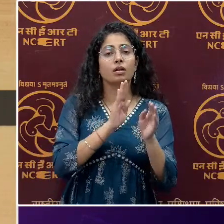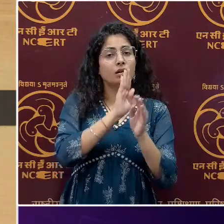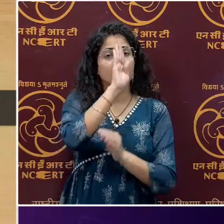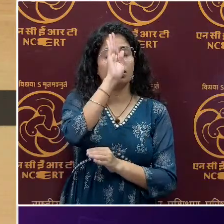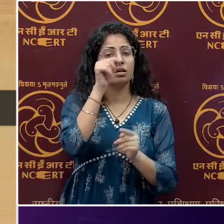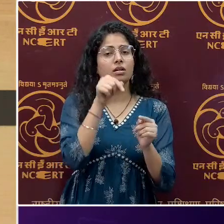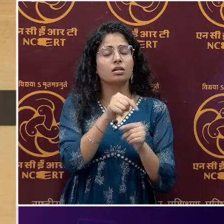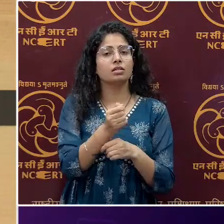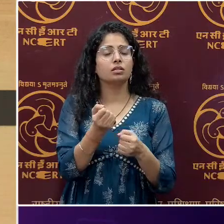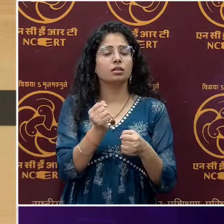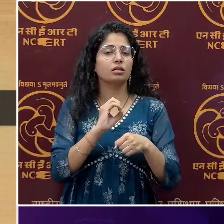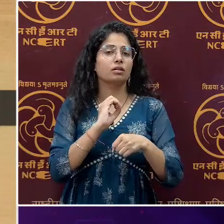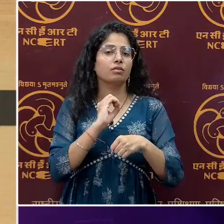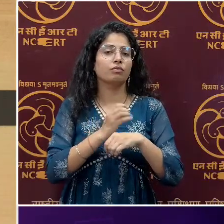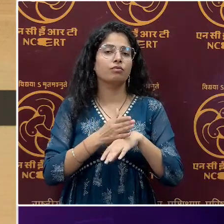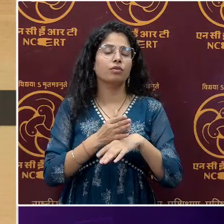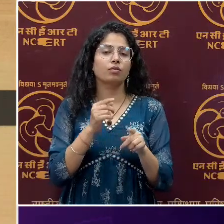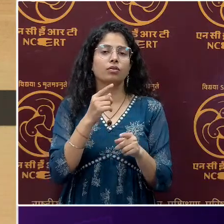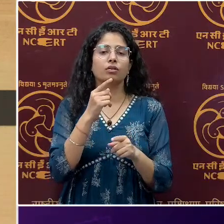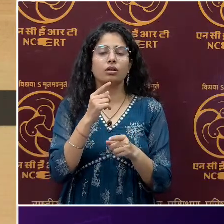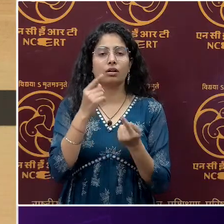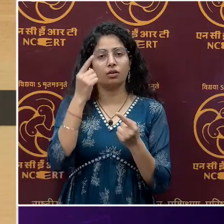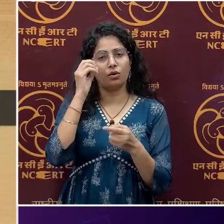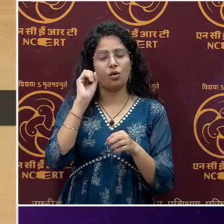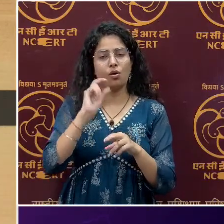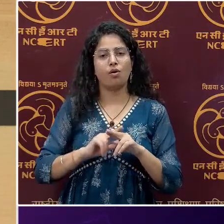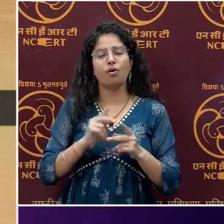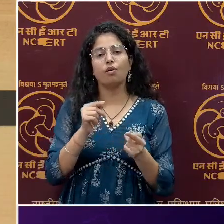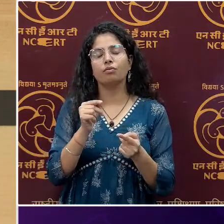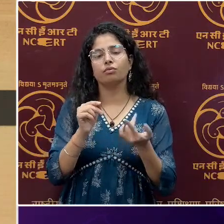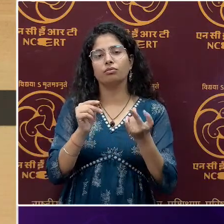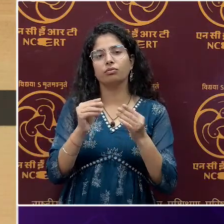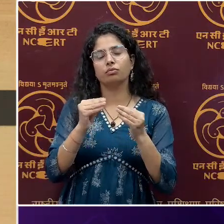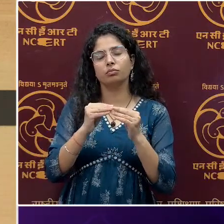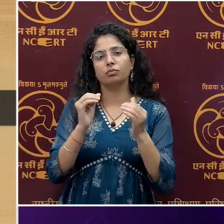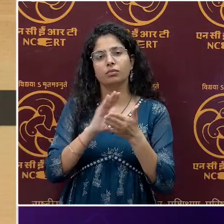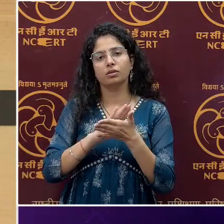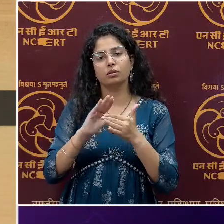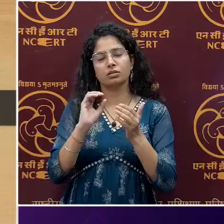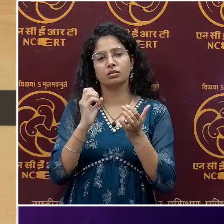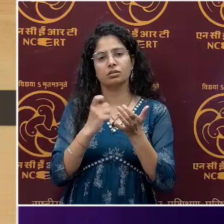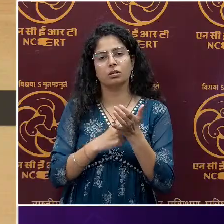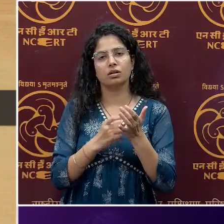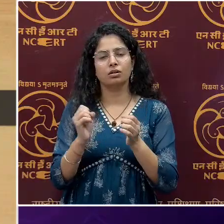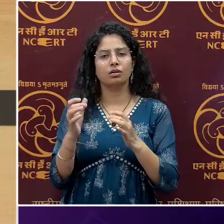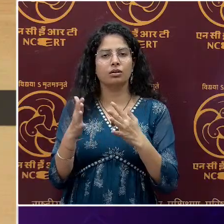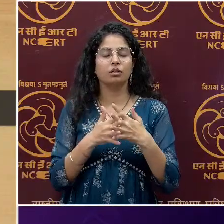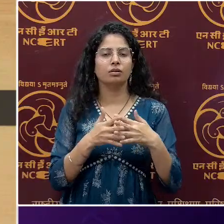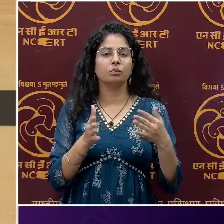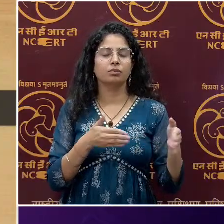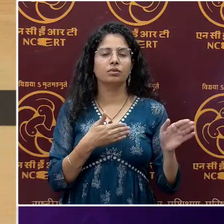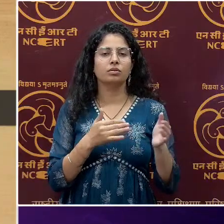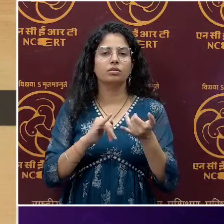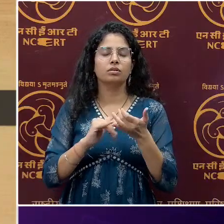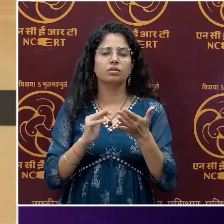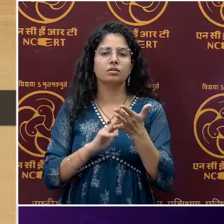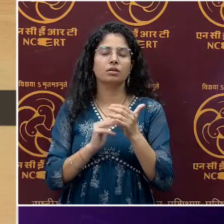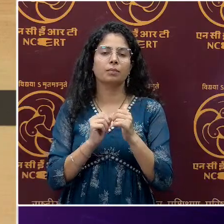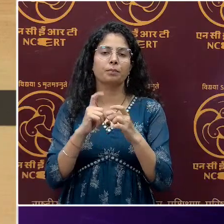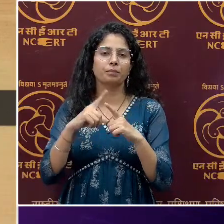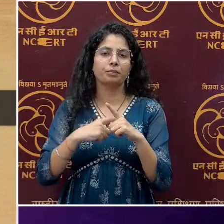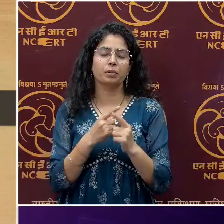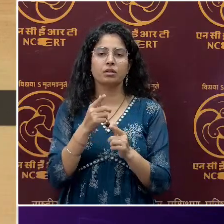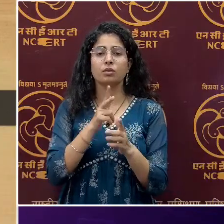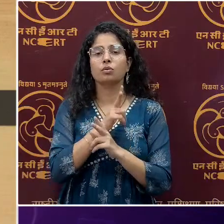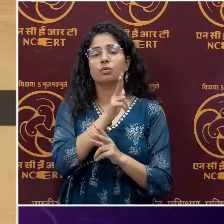Brahma Samaj, and he like eradicated Sati Pratha from Yes. India, and also he is the one, ma'am, who used to